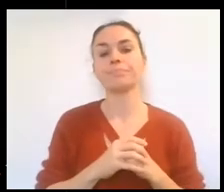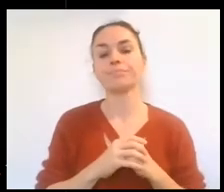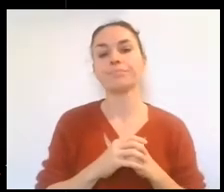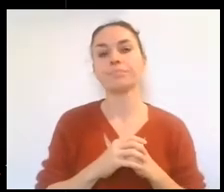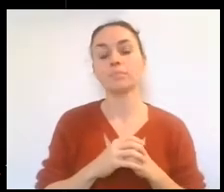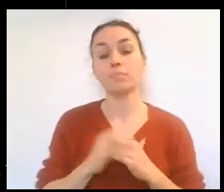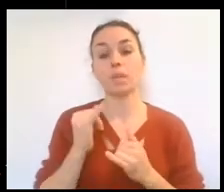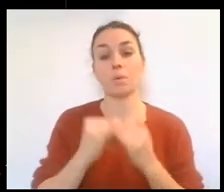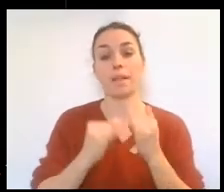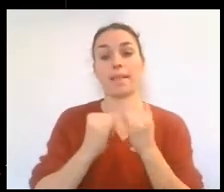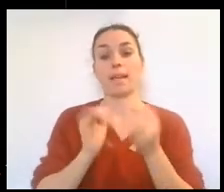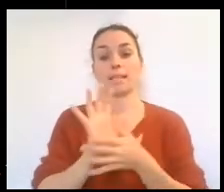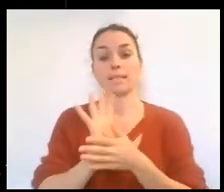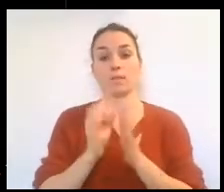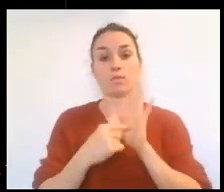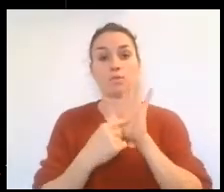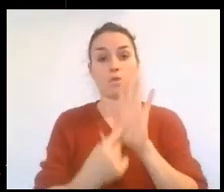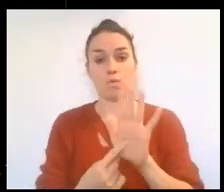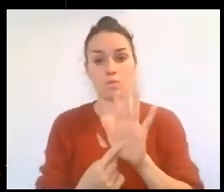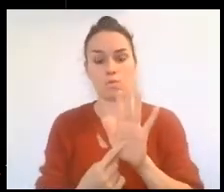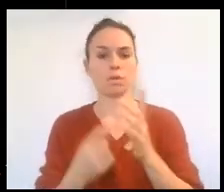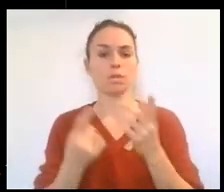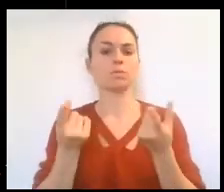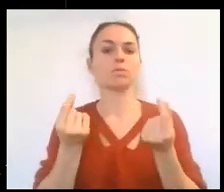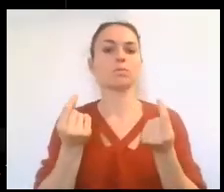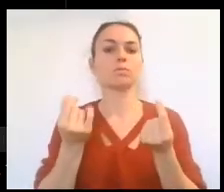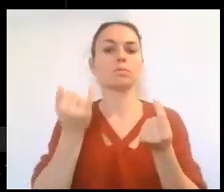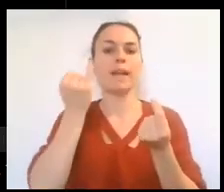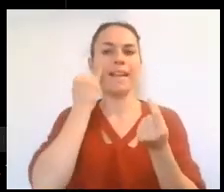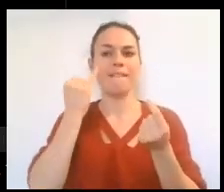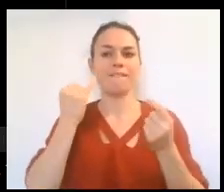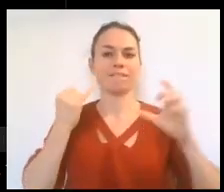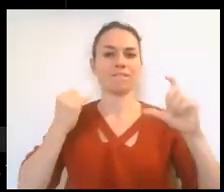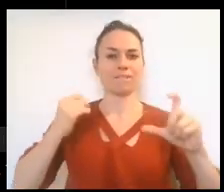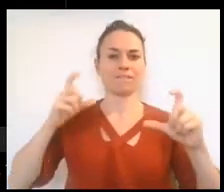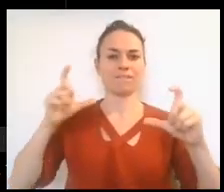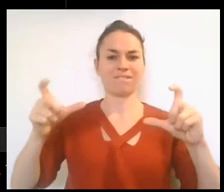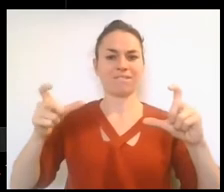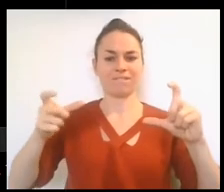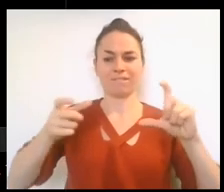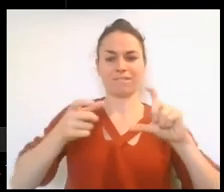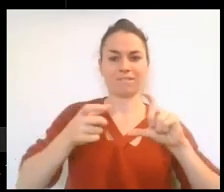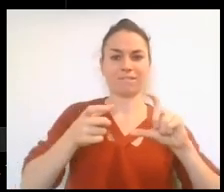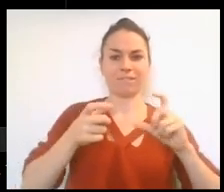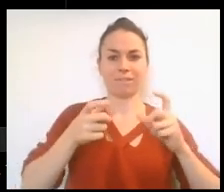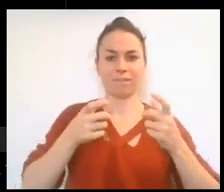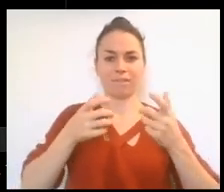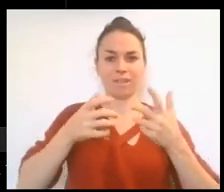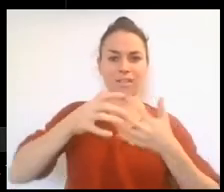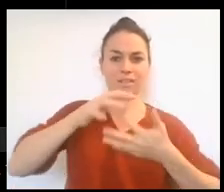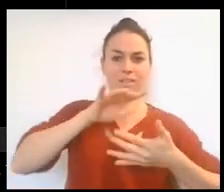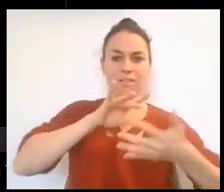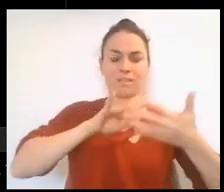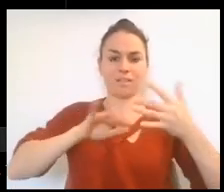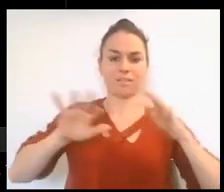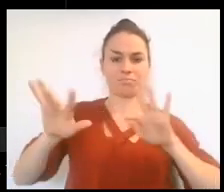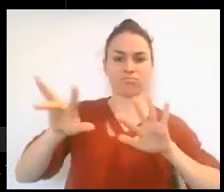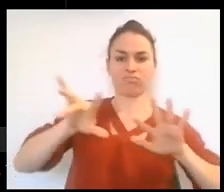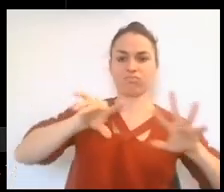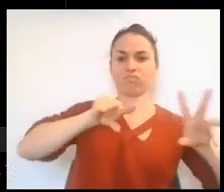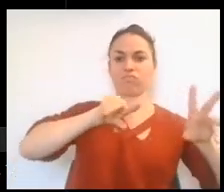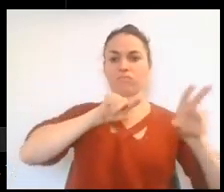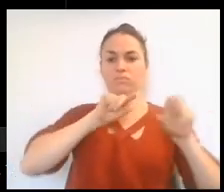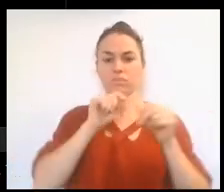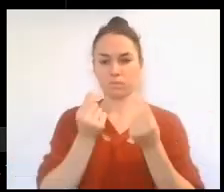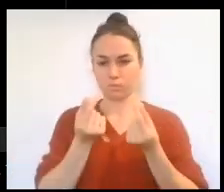what happens if you have two of those spiral galaxies interacting with each other gravitationally. So